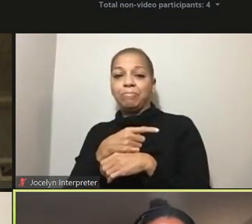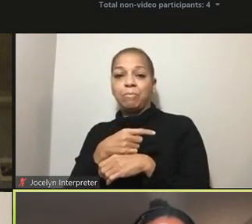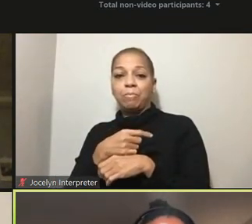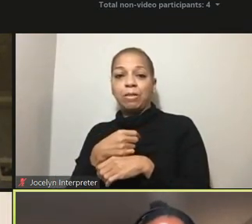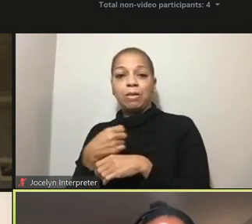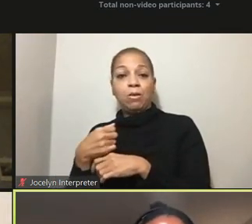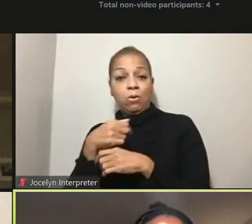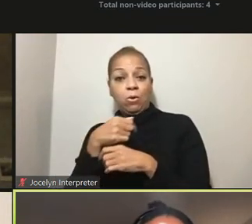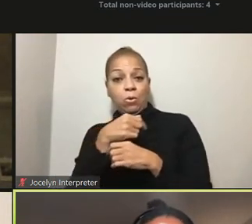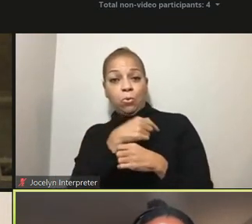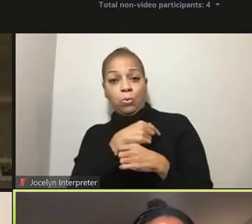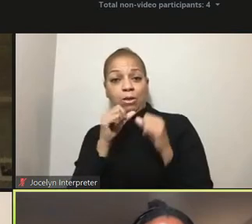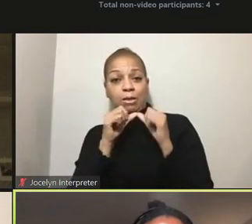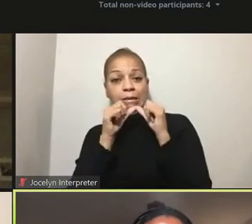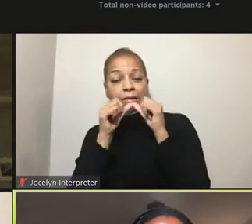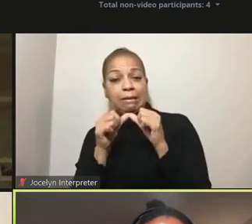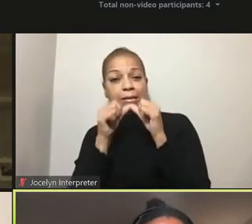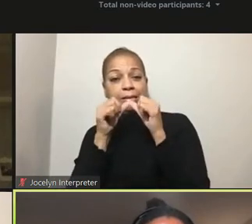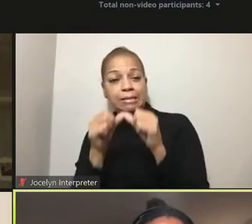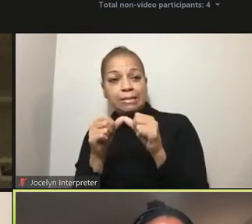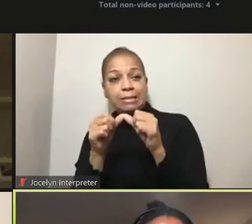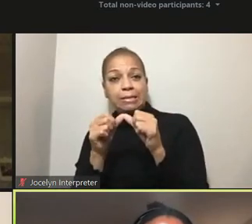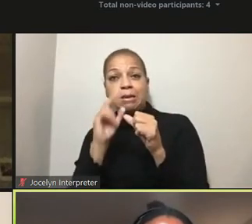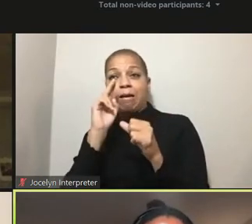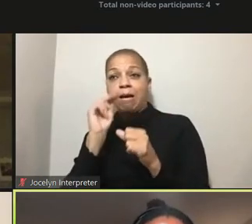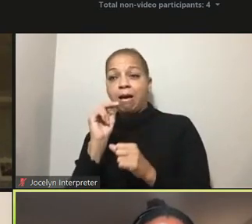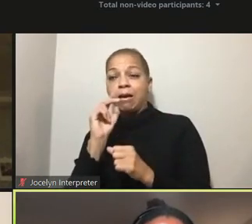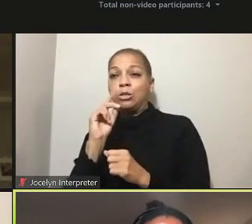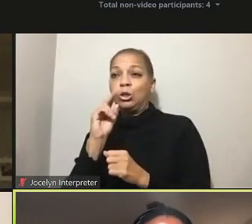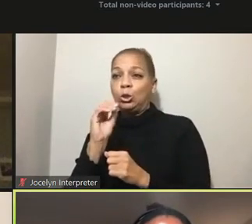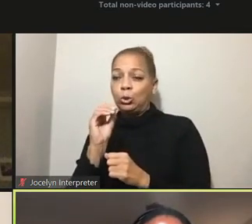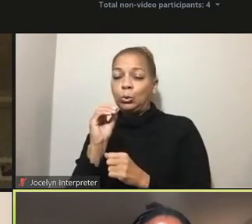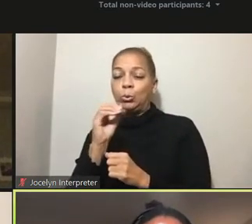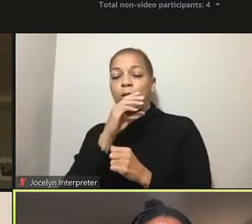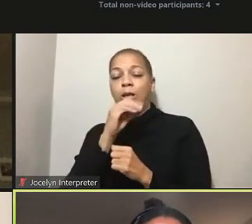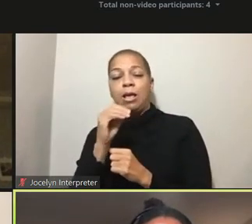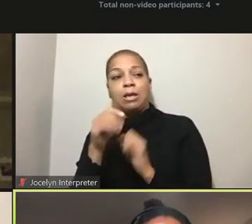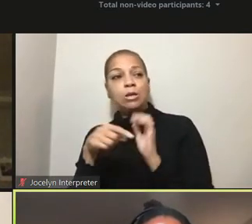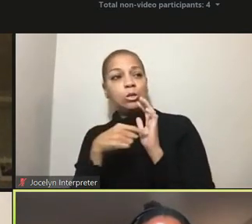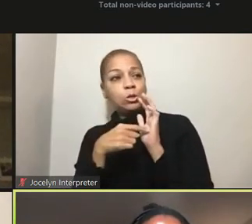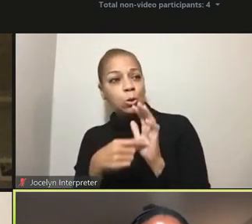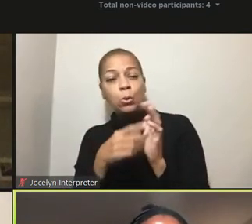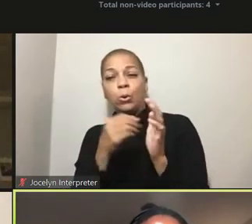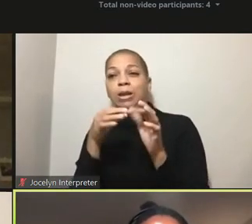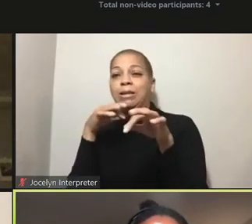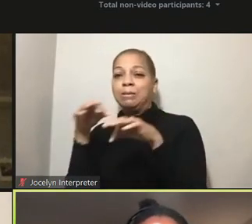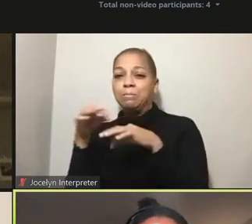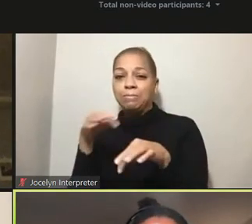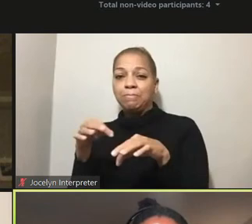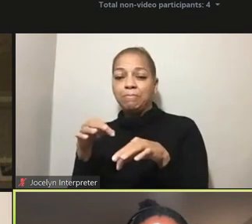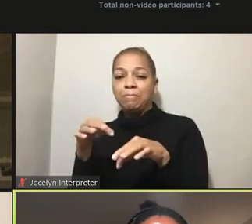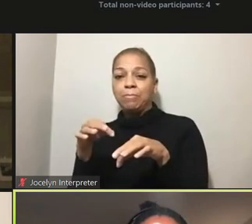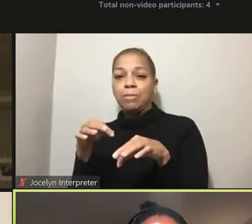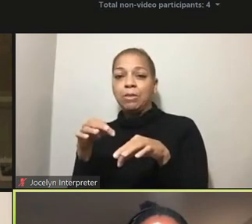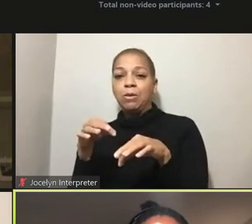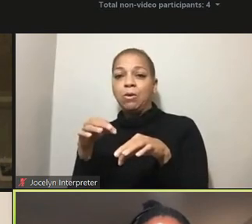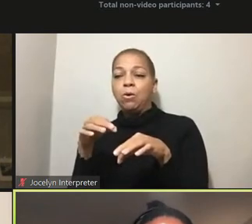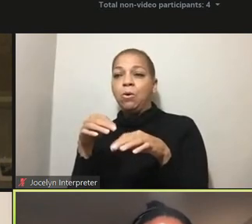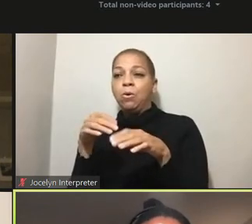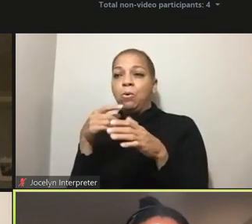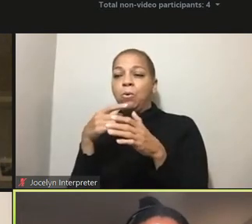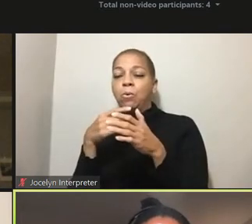continually undo and unravel and show and explain what has been said